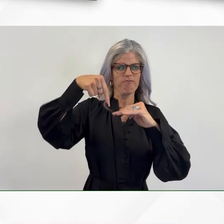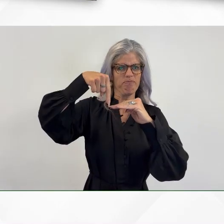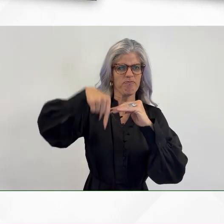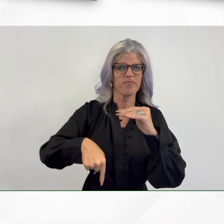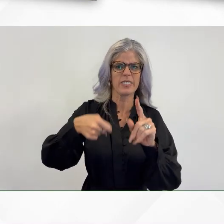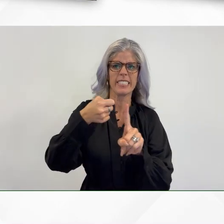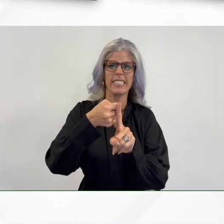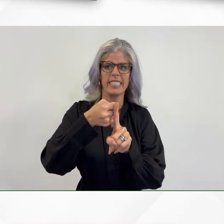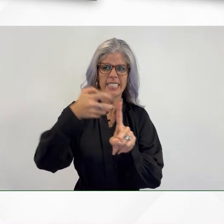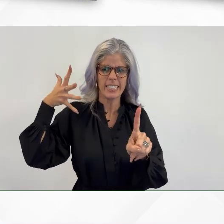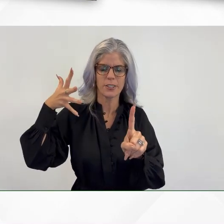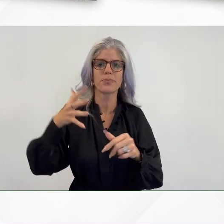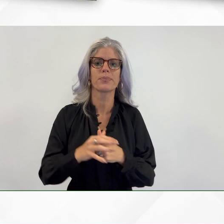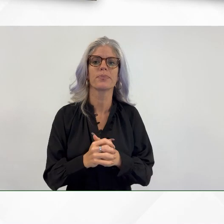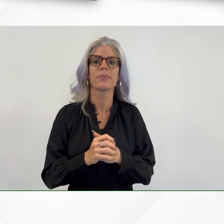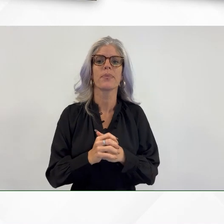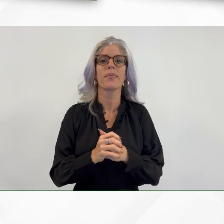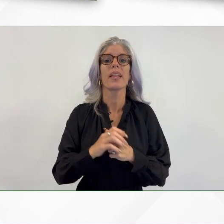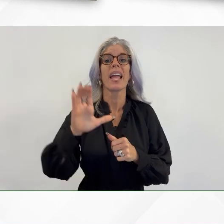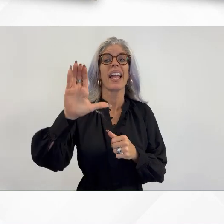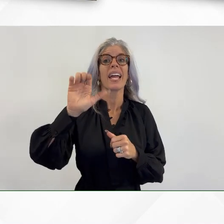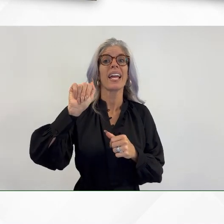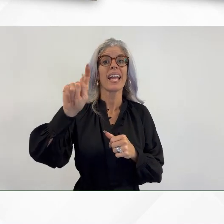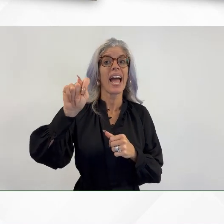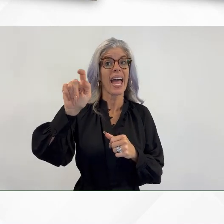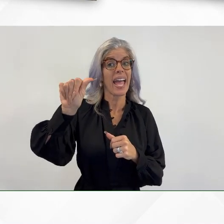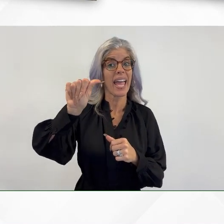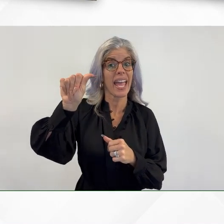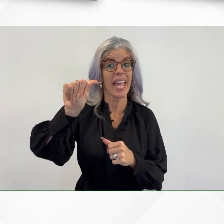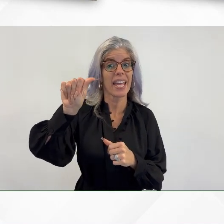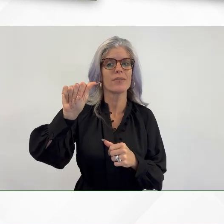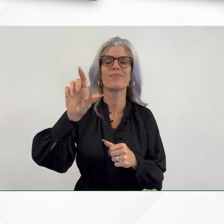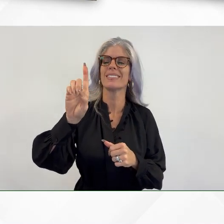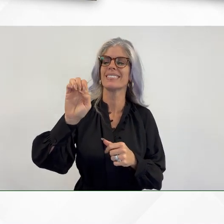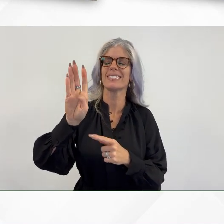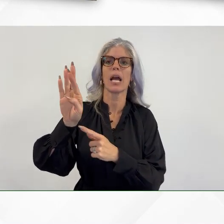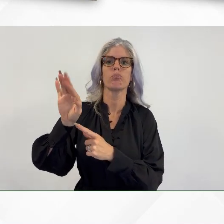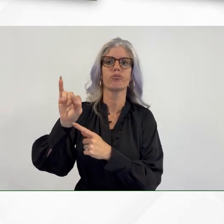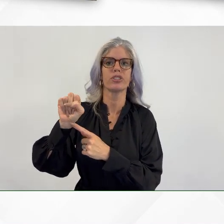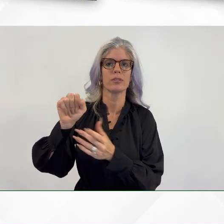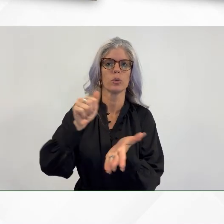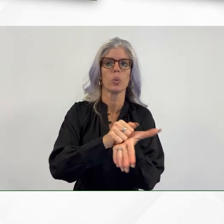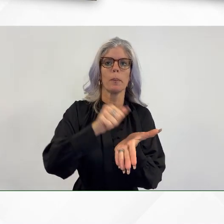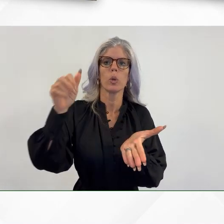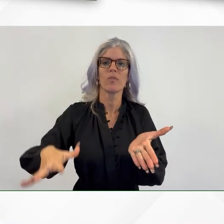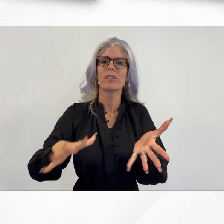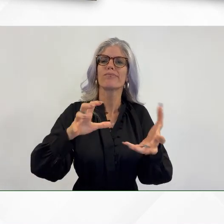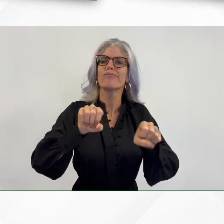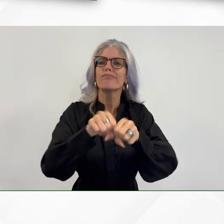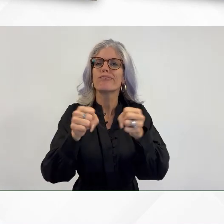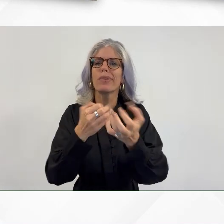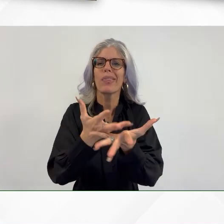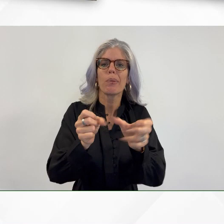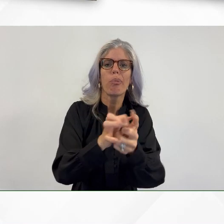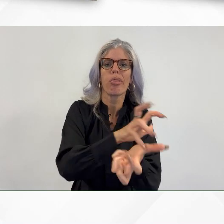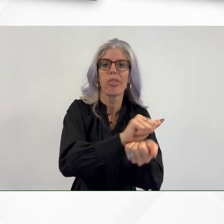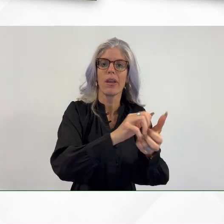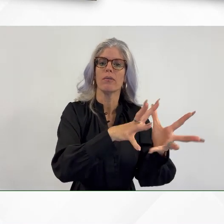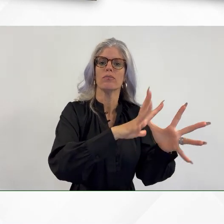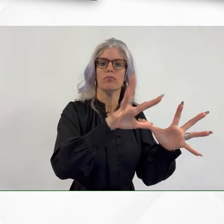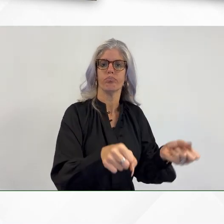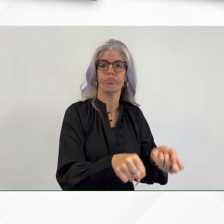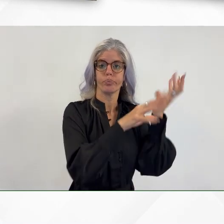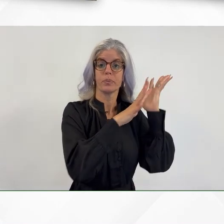Now let's go over Category A, debris removal. Debris removal work eliminates an immediate threat to